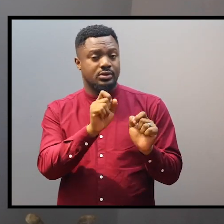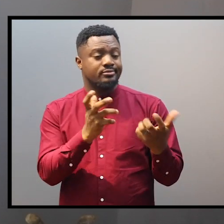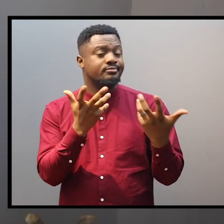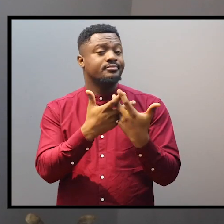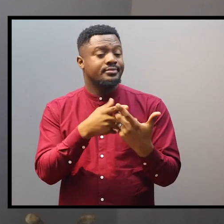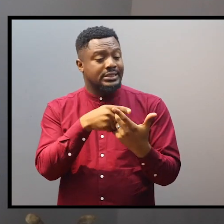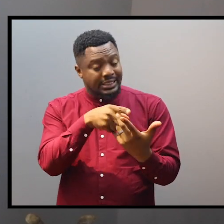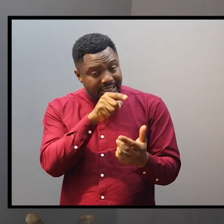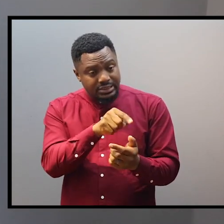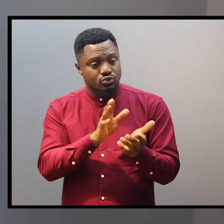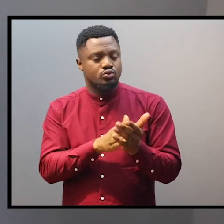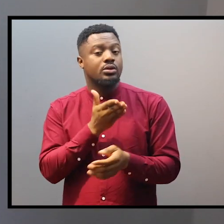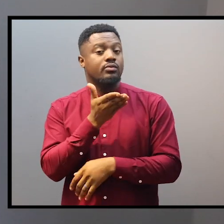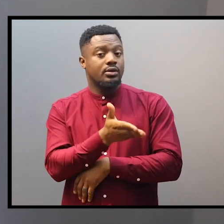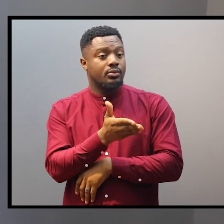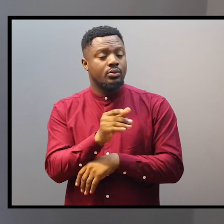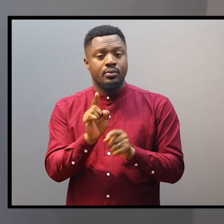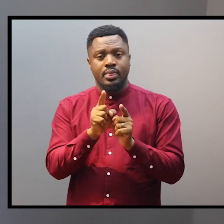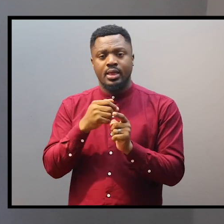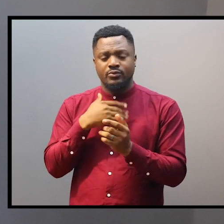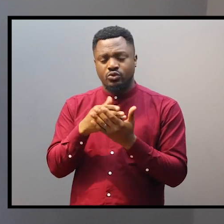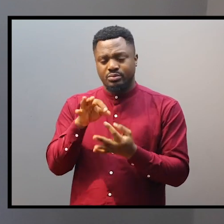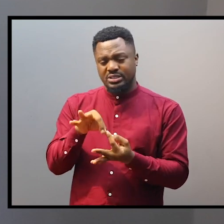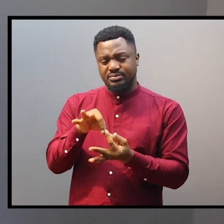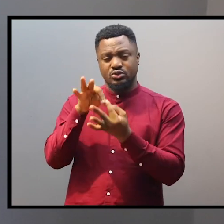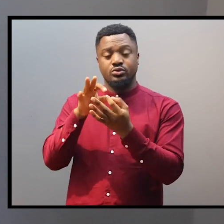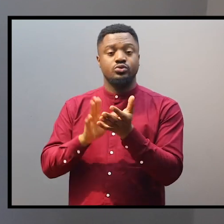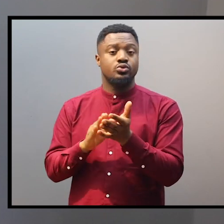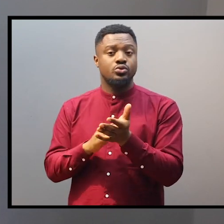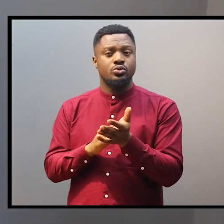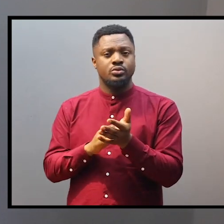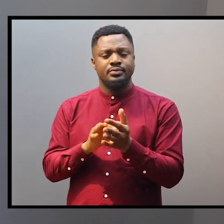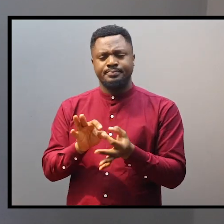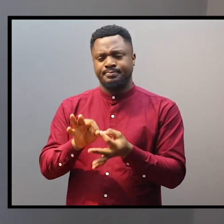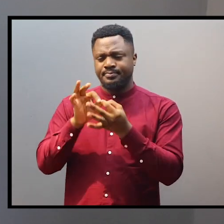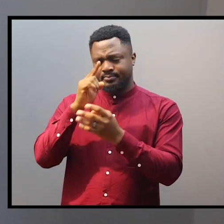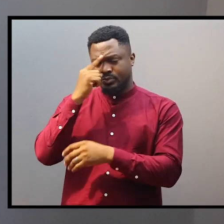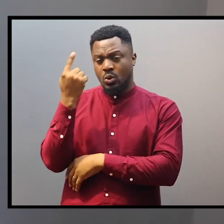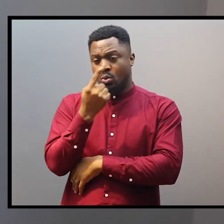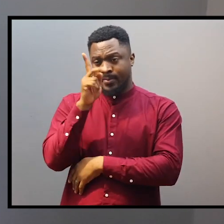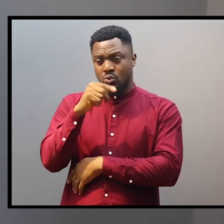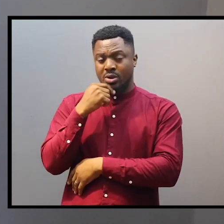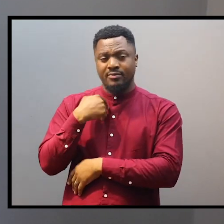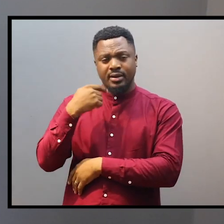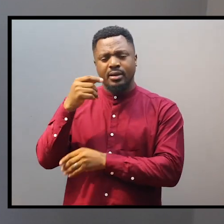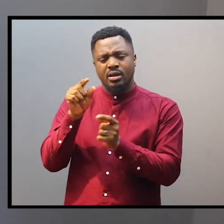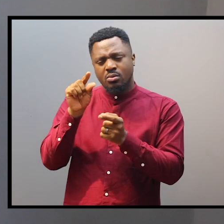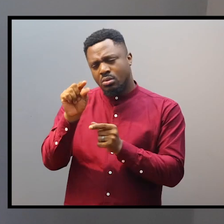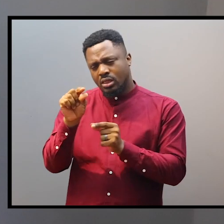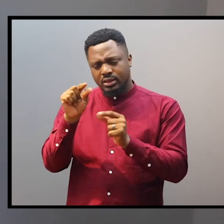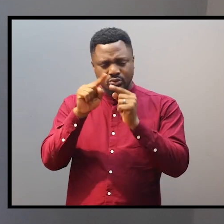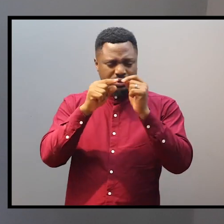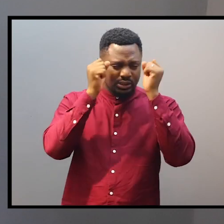schools. These are available. Then we also have special schools that are mainly for those with moderate